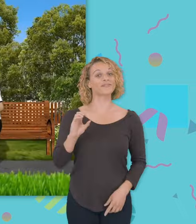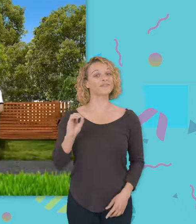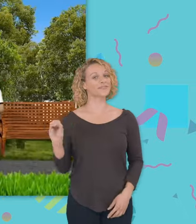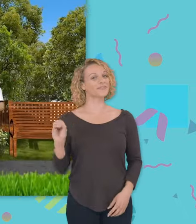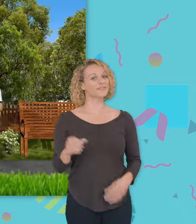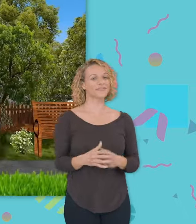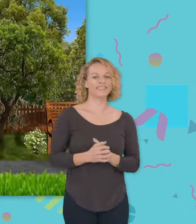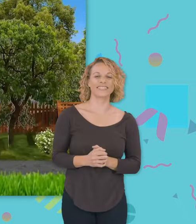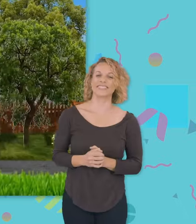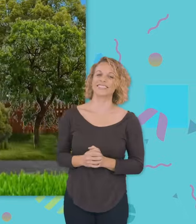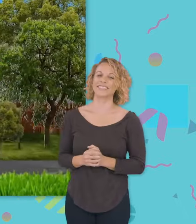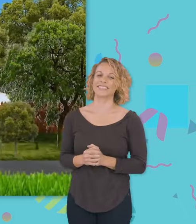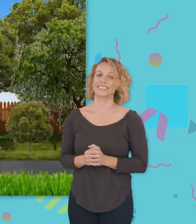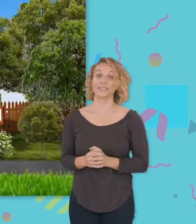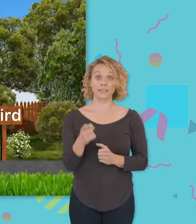to the zoo.